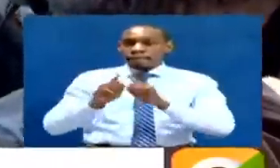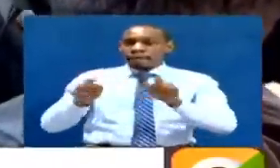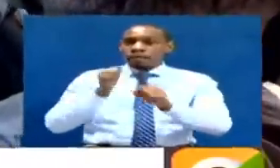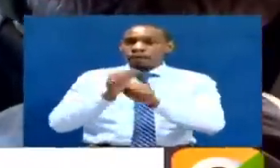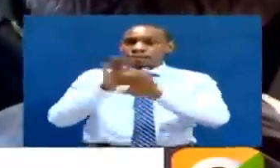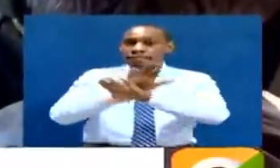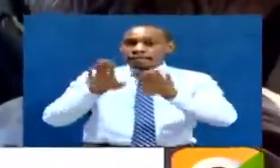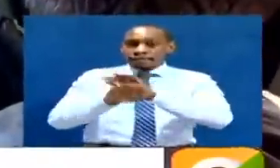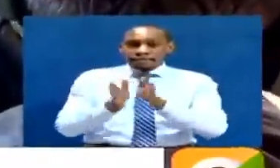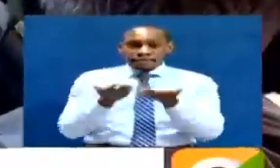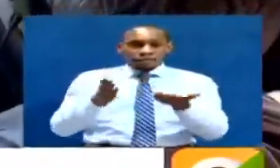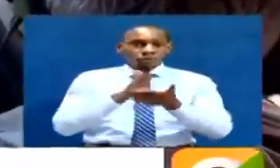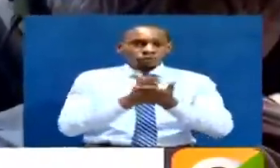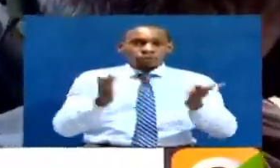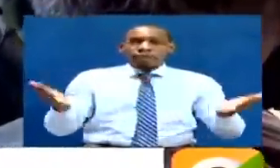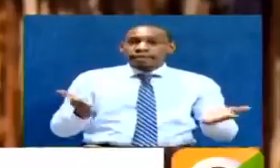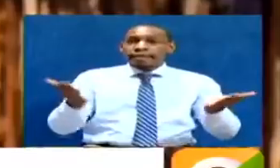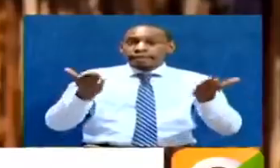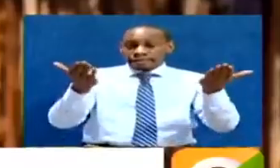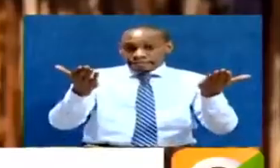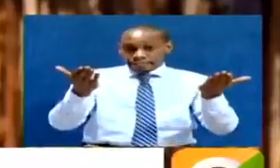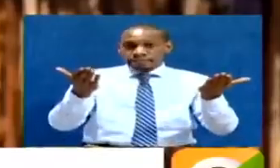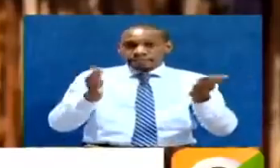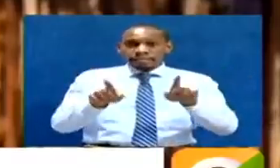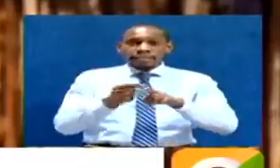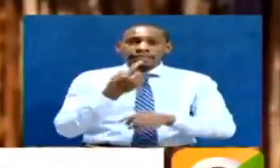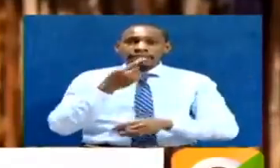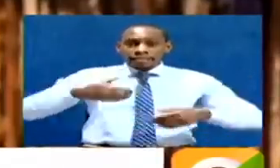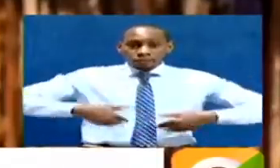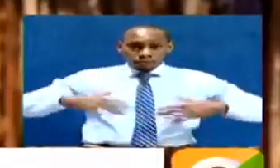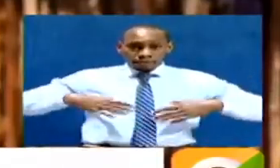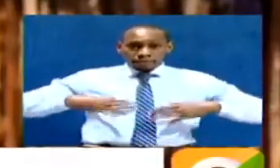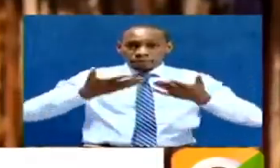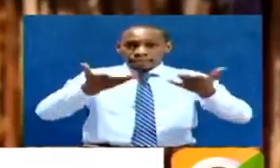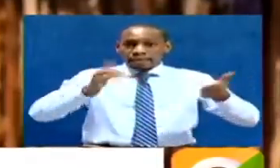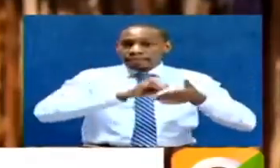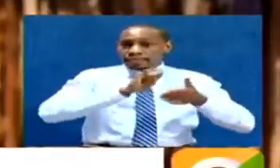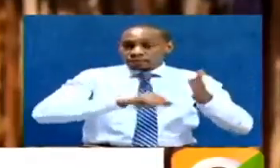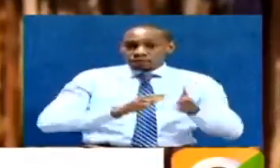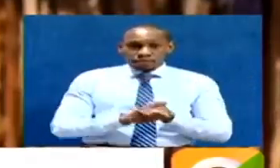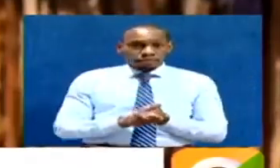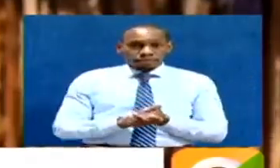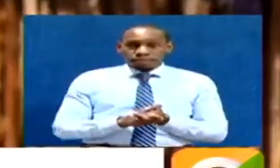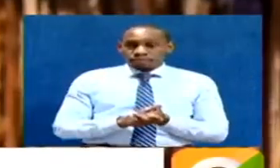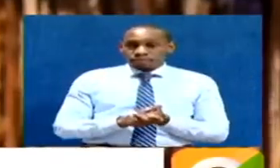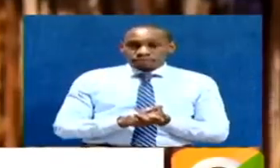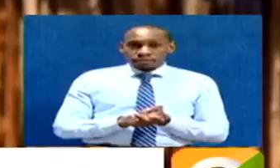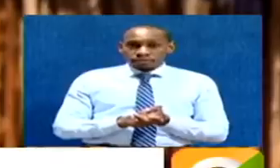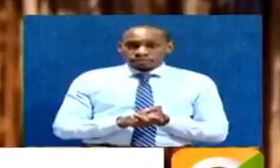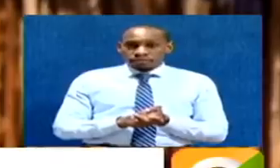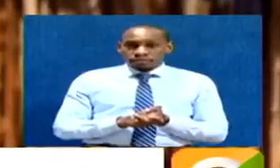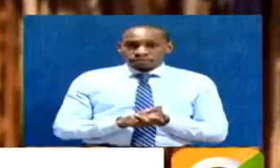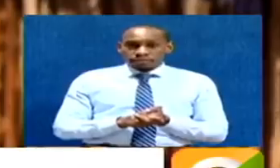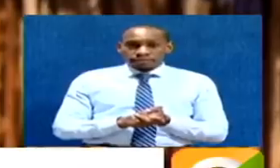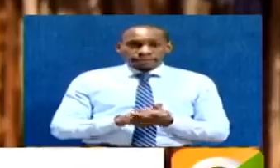really encouraging and I'm really telling the young people that let's not be looking things at